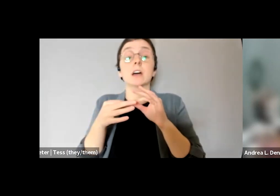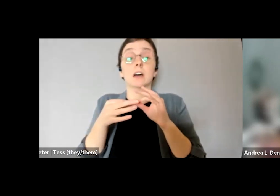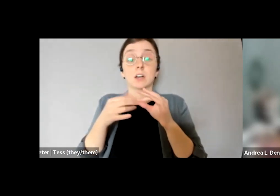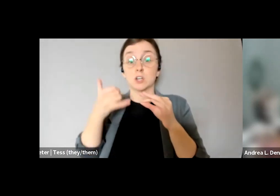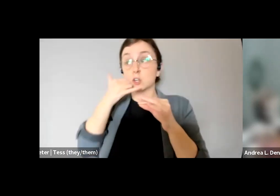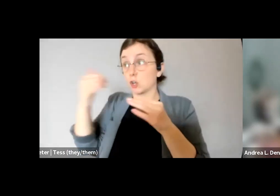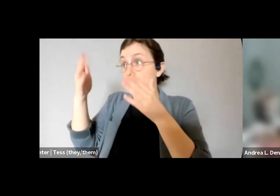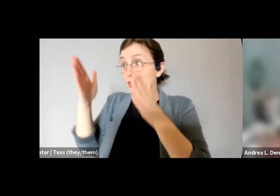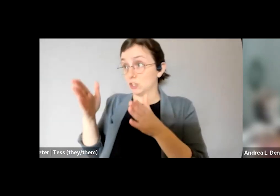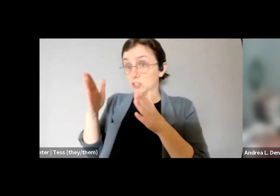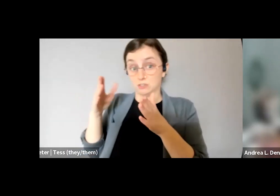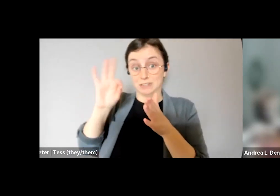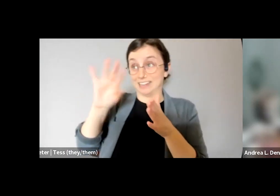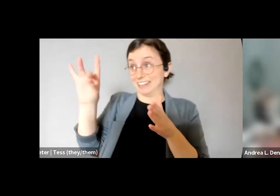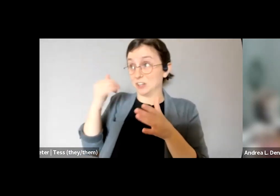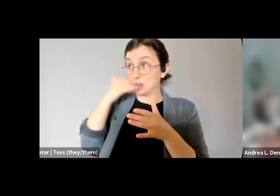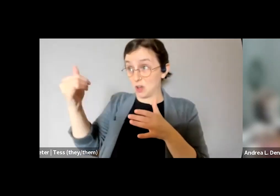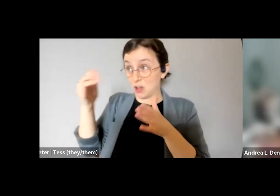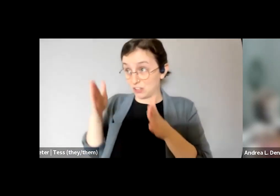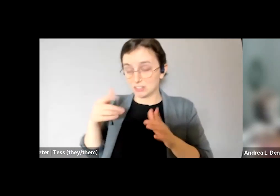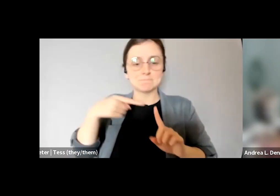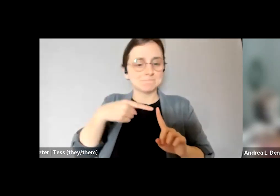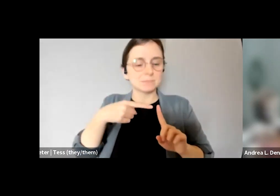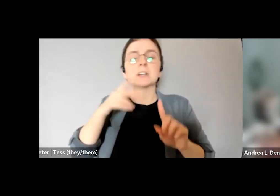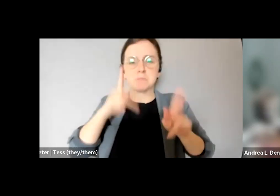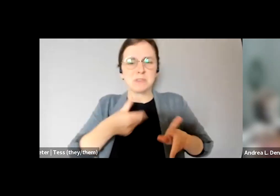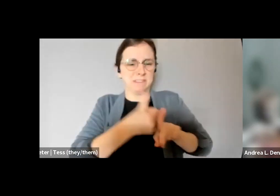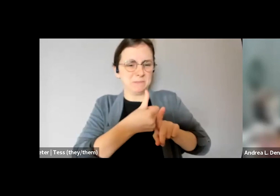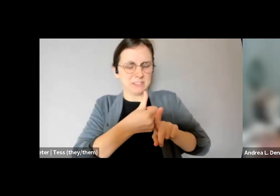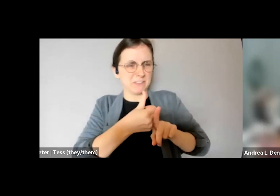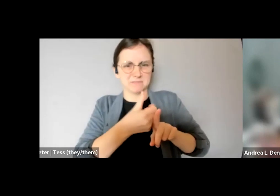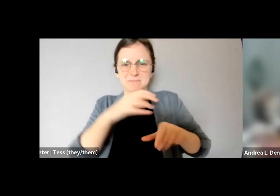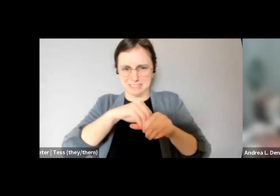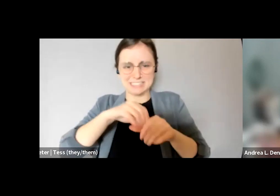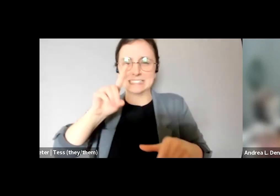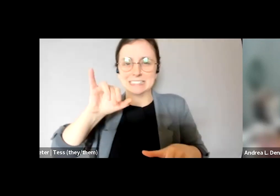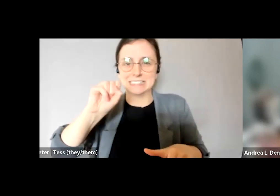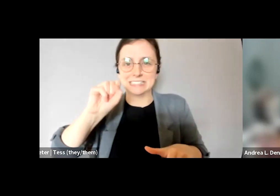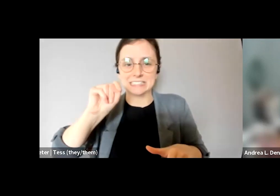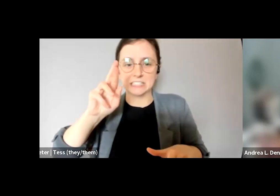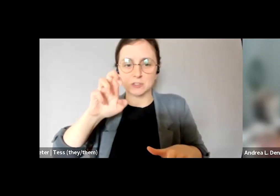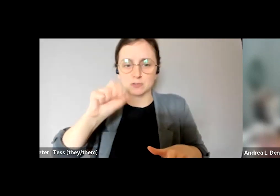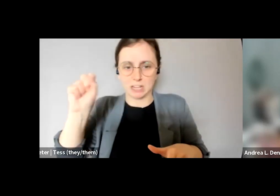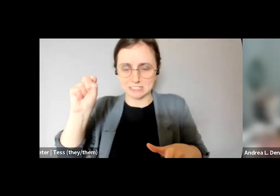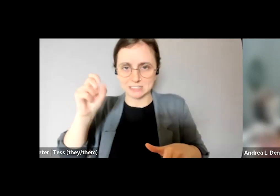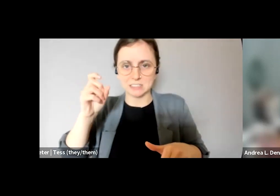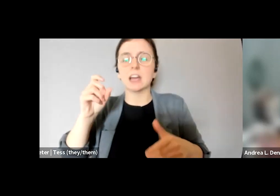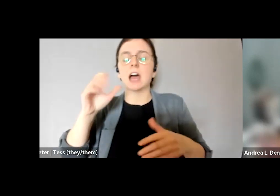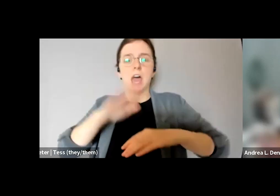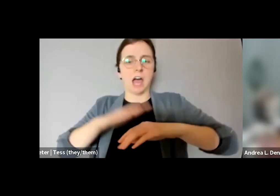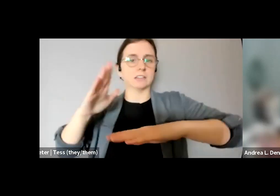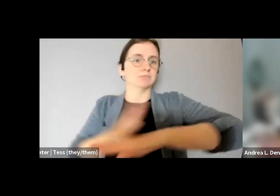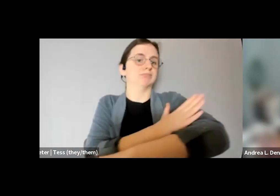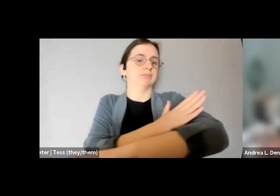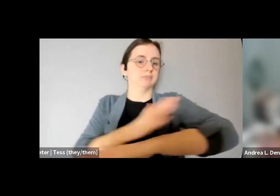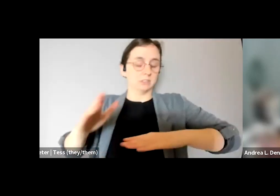be individuals who are in distress, right? In some form of distress or on a continuum, less distressed or